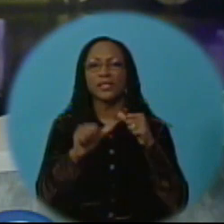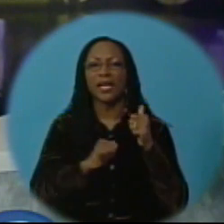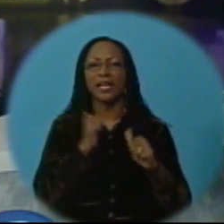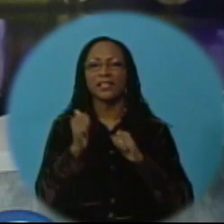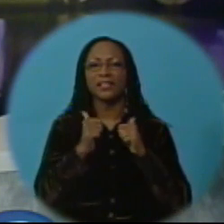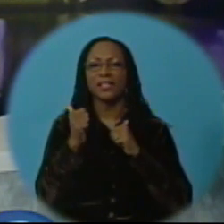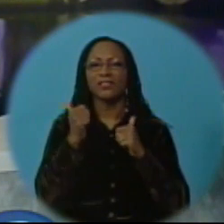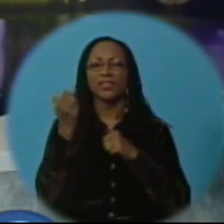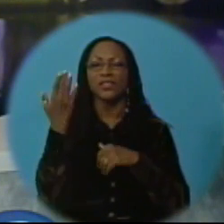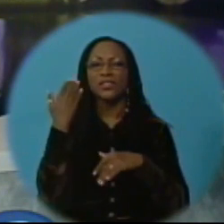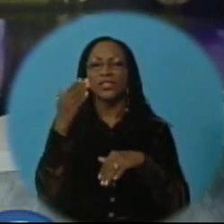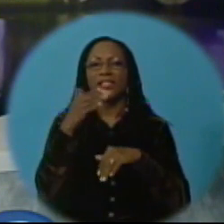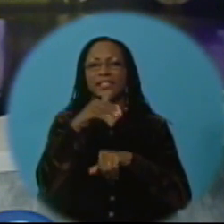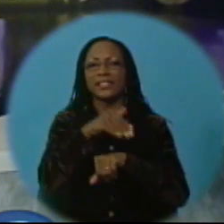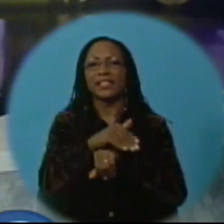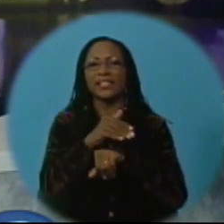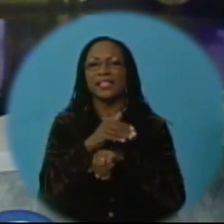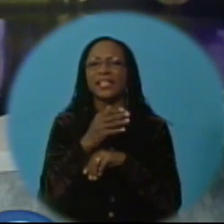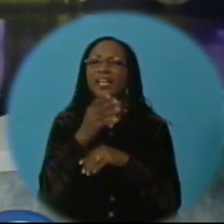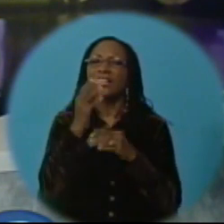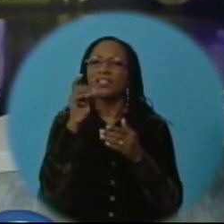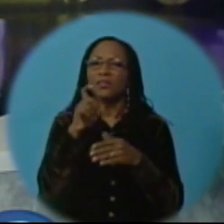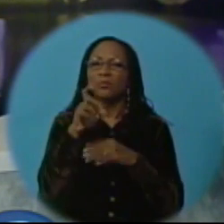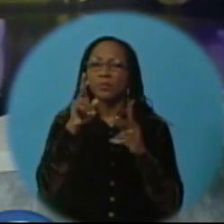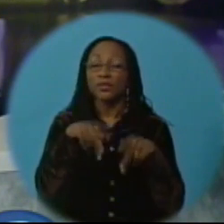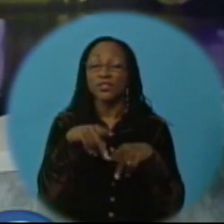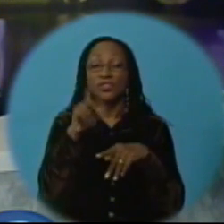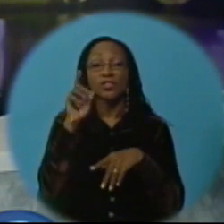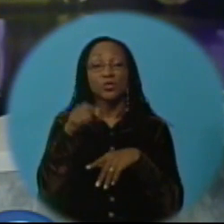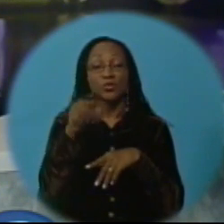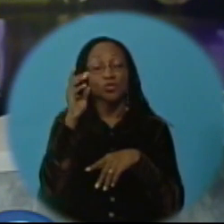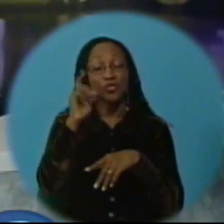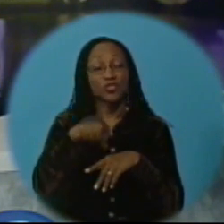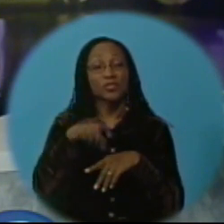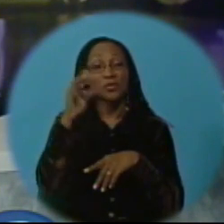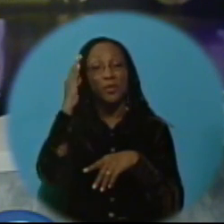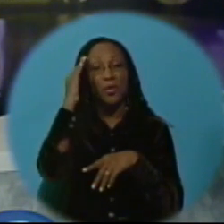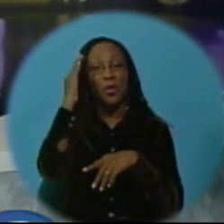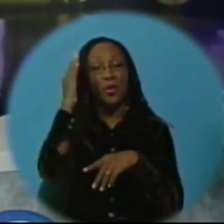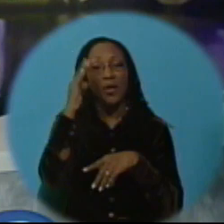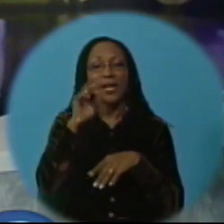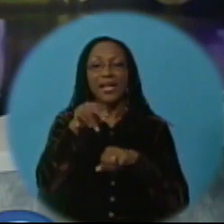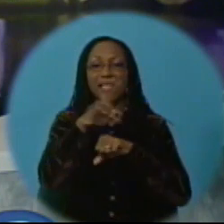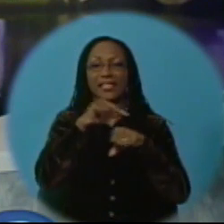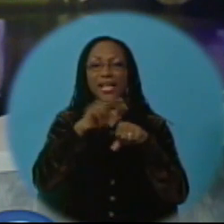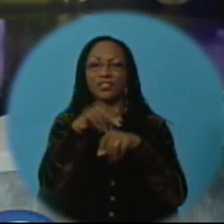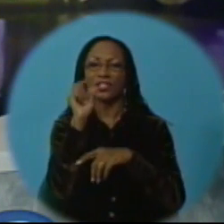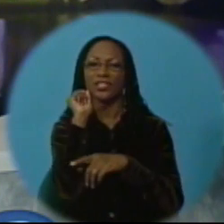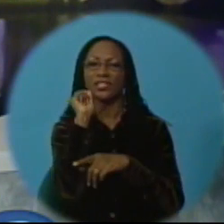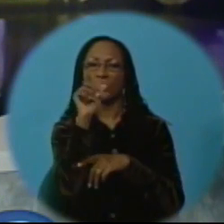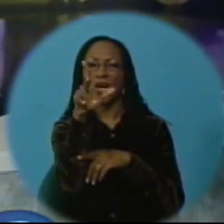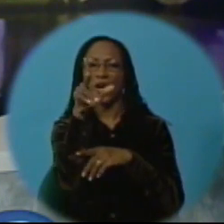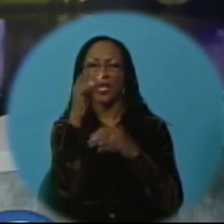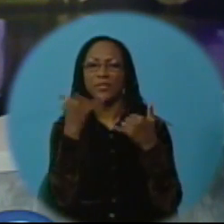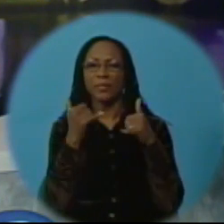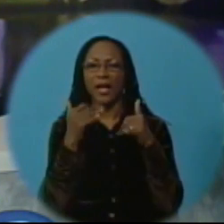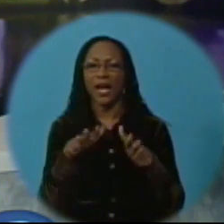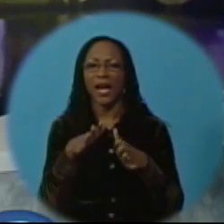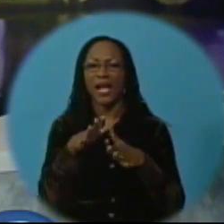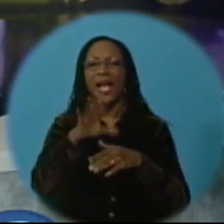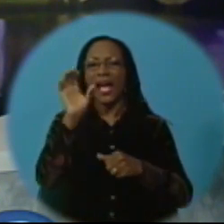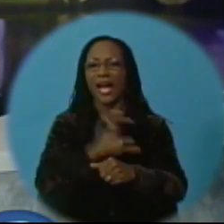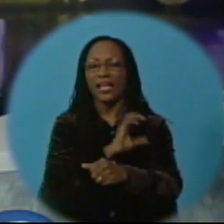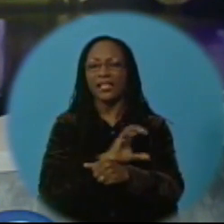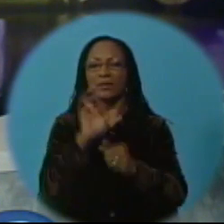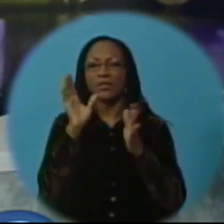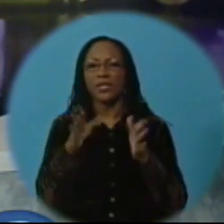Tonight's focus should be familiar to many of you. Not only is he a national darts player, but he's also a Calypsonian,